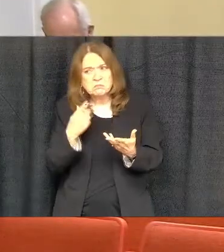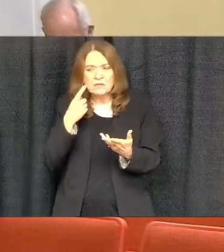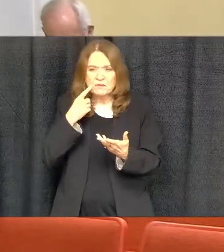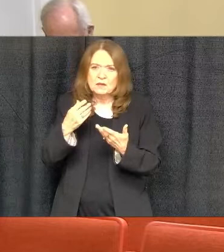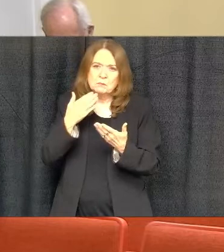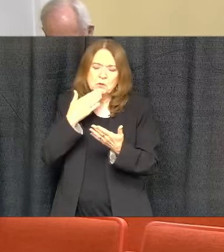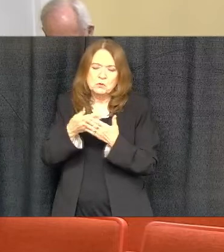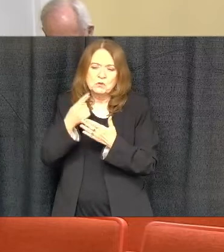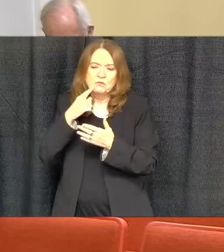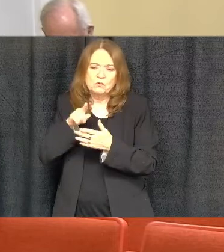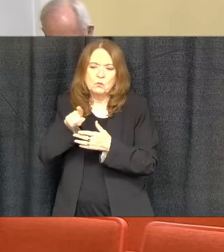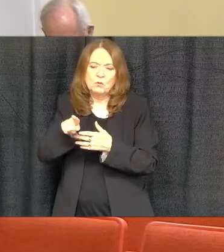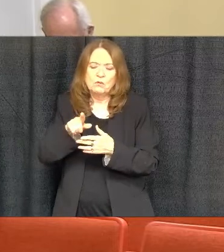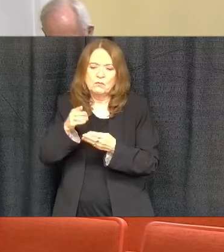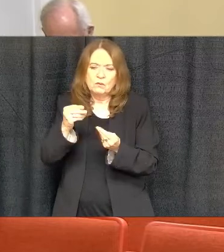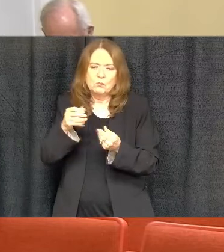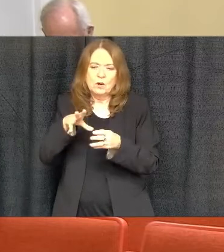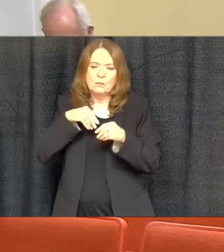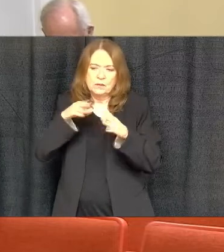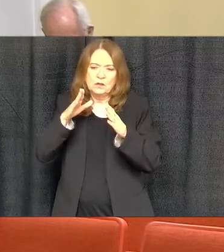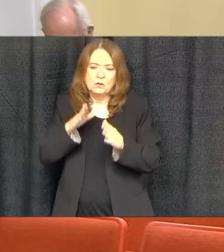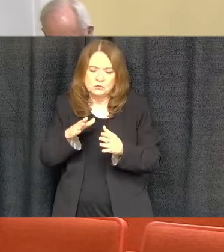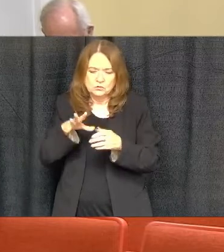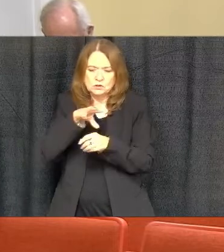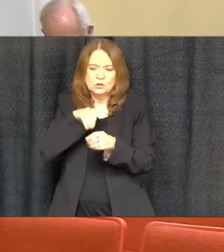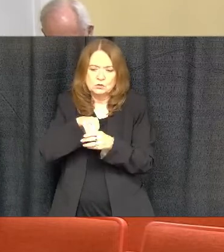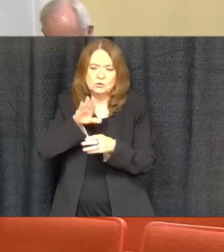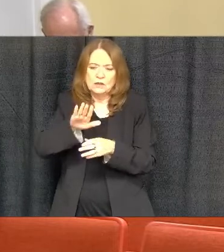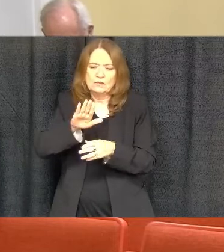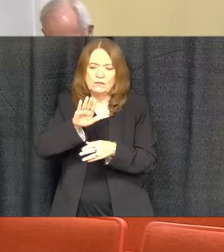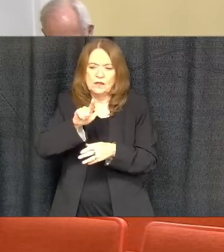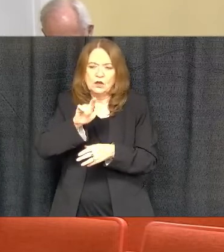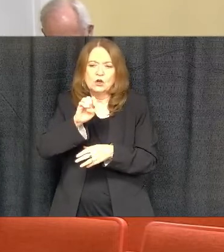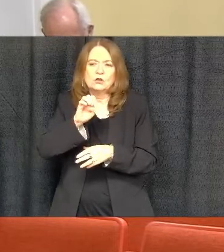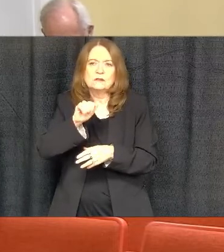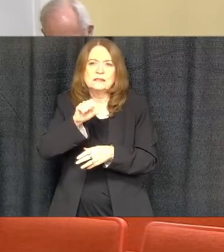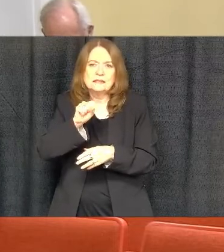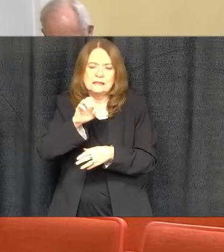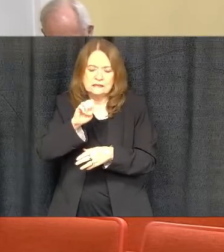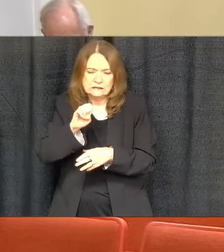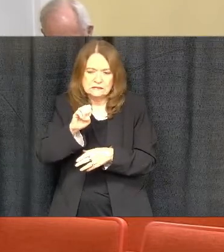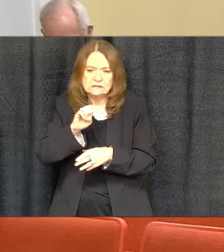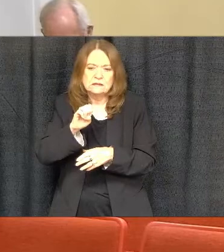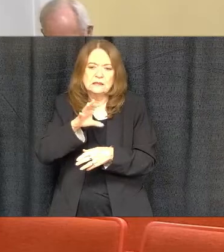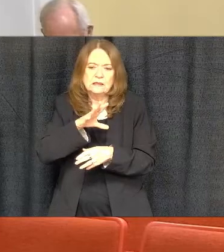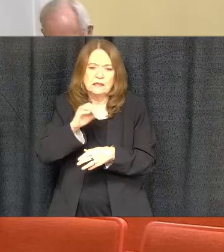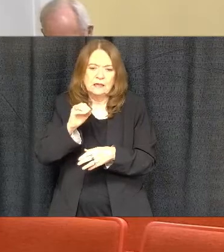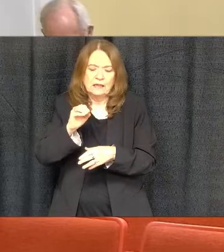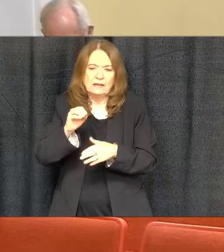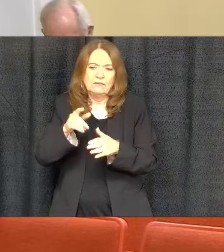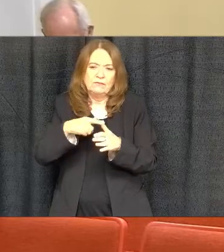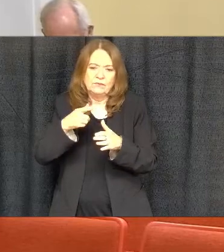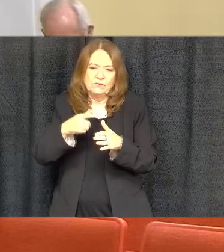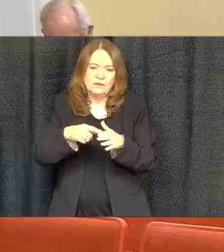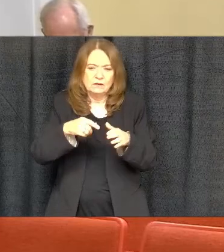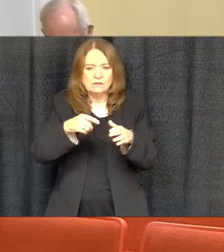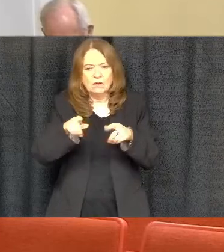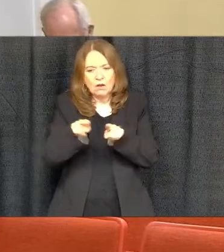a lease that they would sign that would grant them that. And then, of course, a lot is left to the latitude of the department